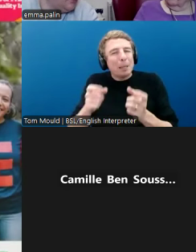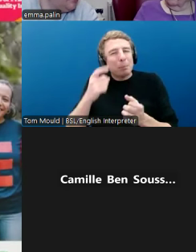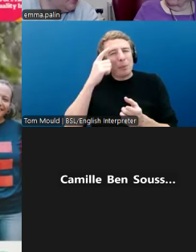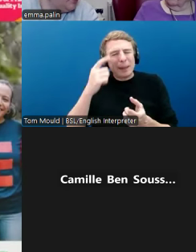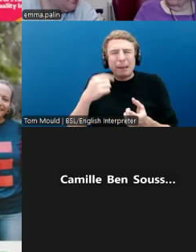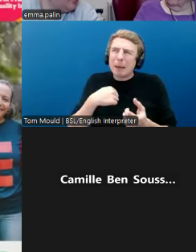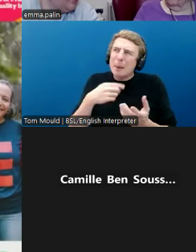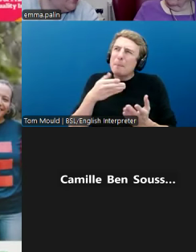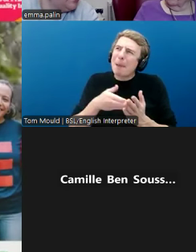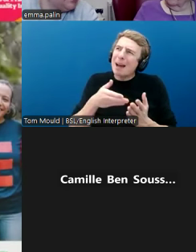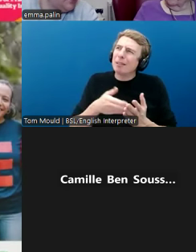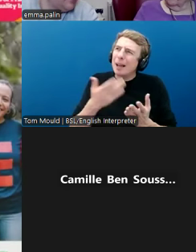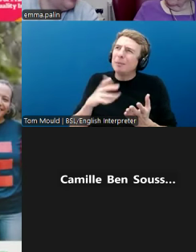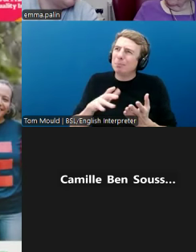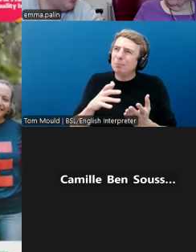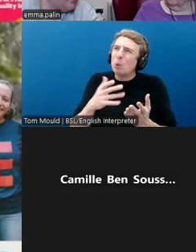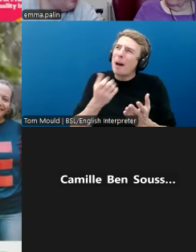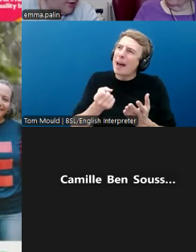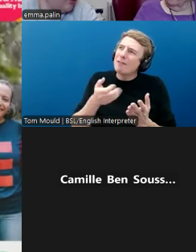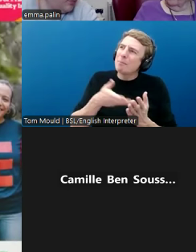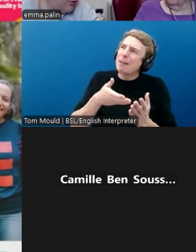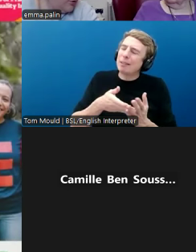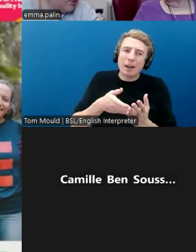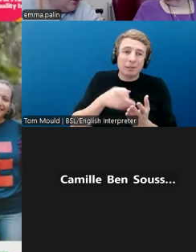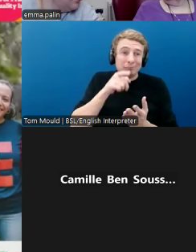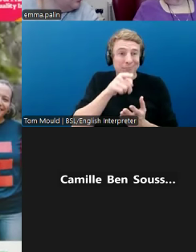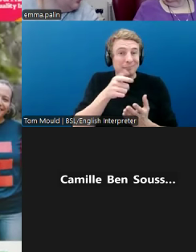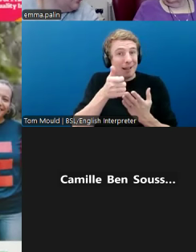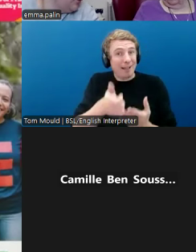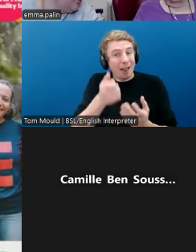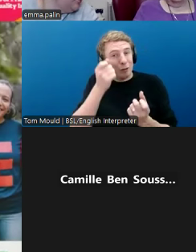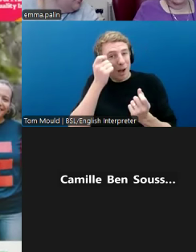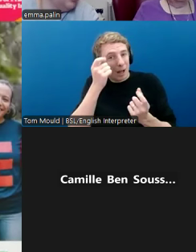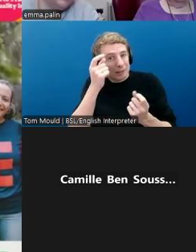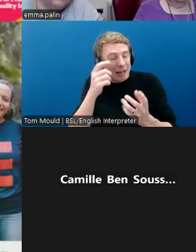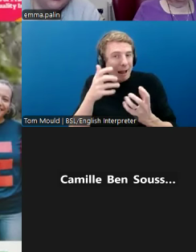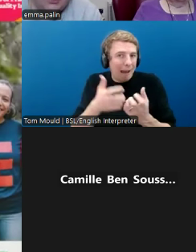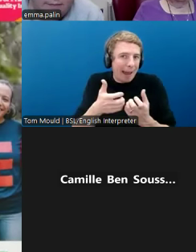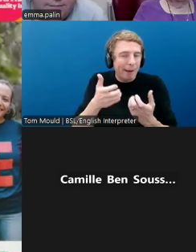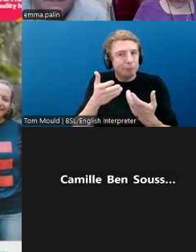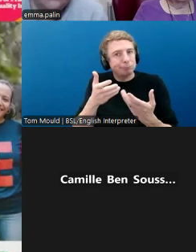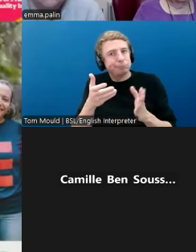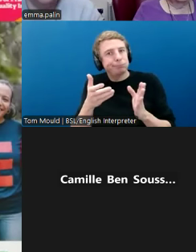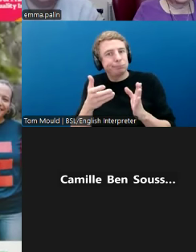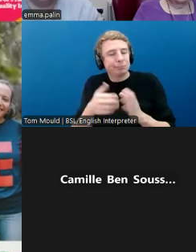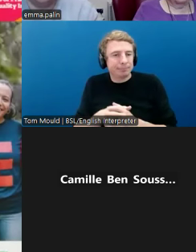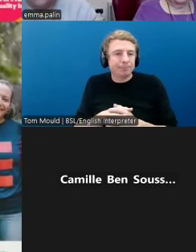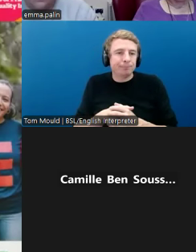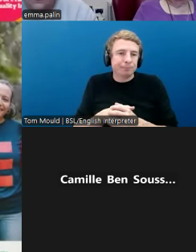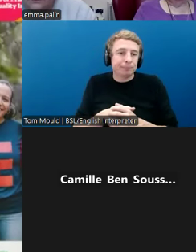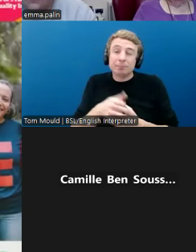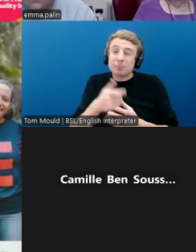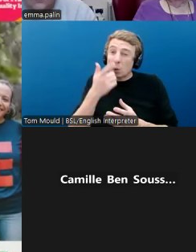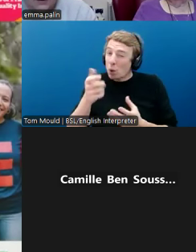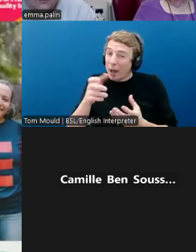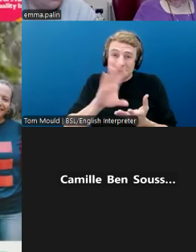for people living in care homes. I'm not going to go into too much detail here, but this is free to download. There's also some quality indicators on